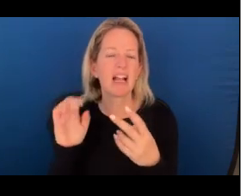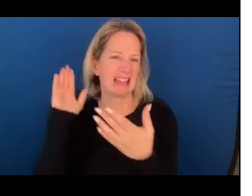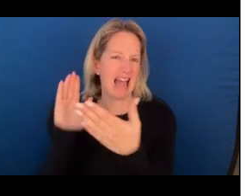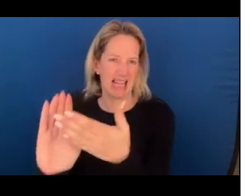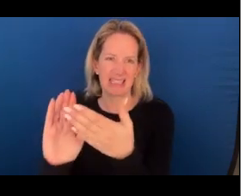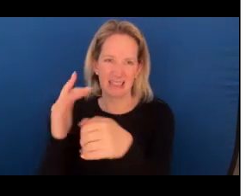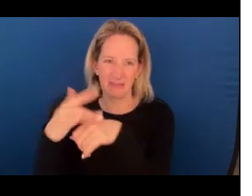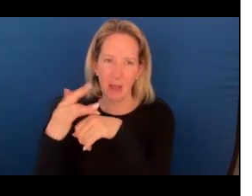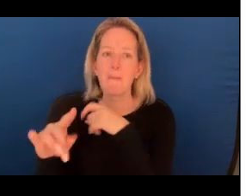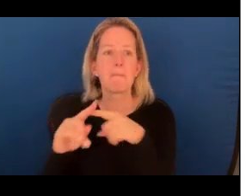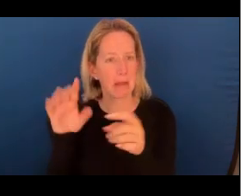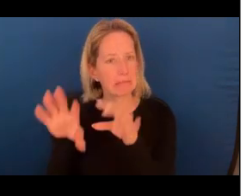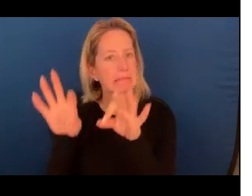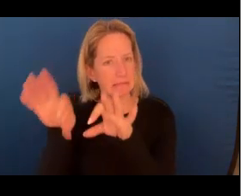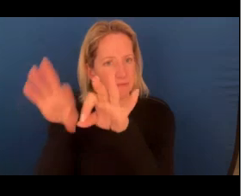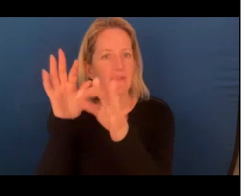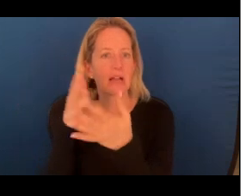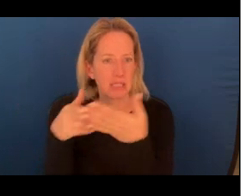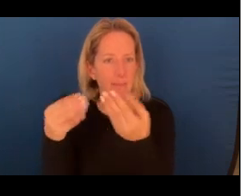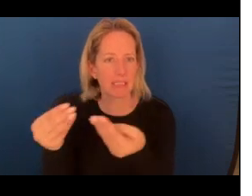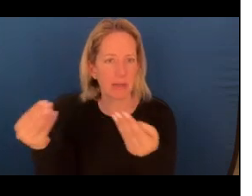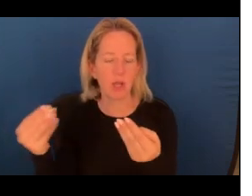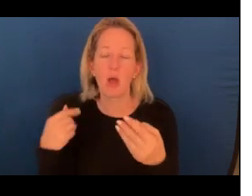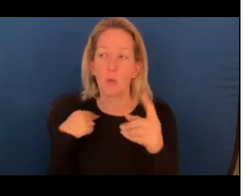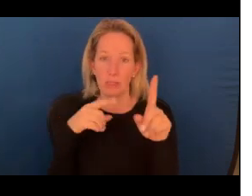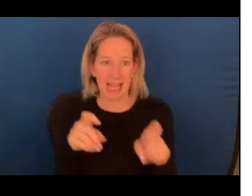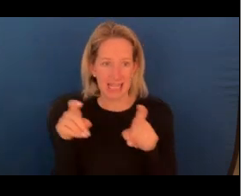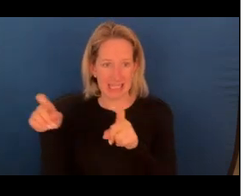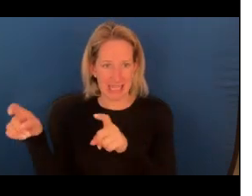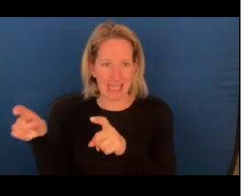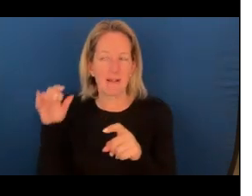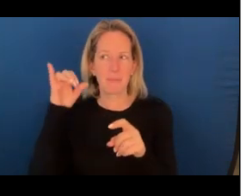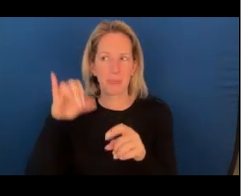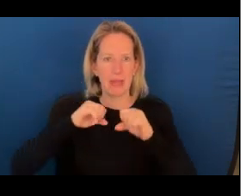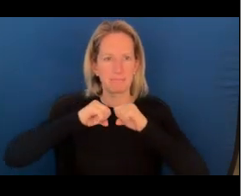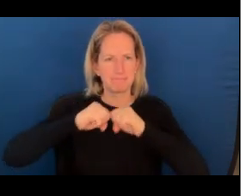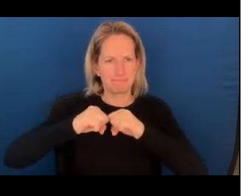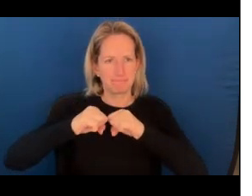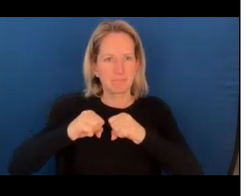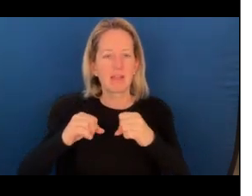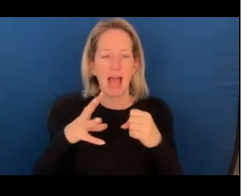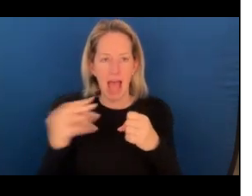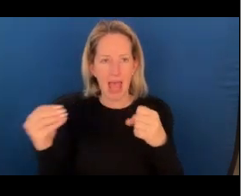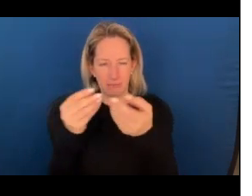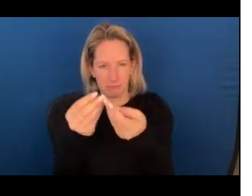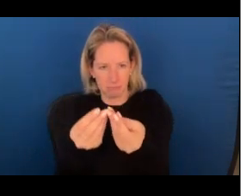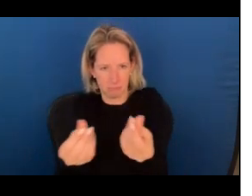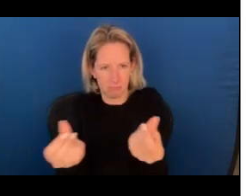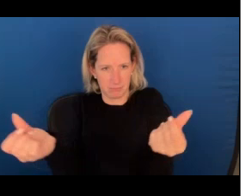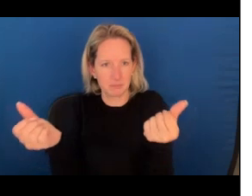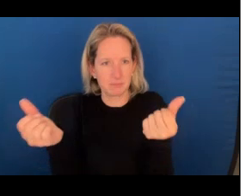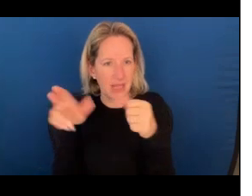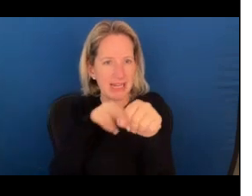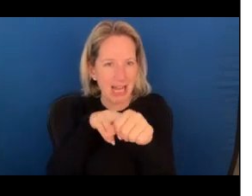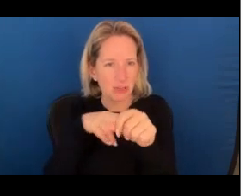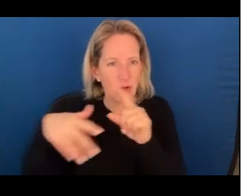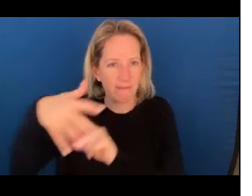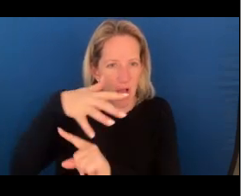in that category. And so we're basically testing, you know, the degradation of these things out in natural environments and then